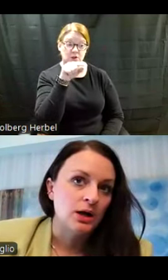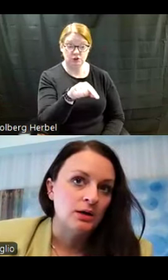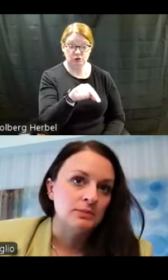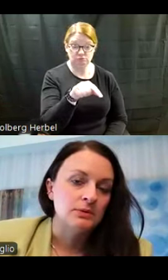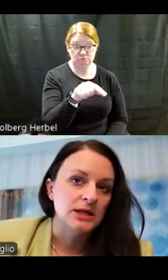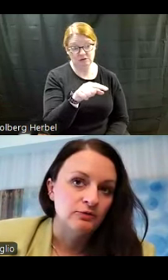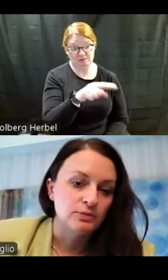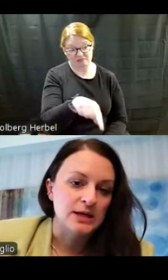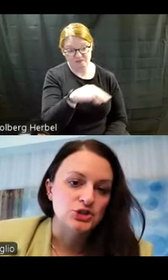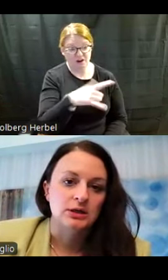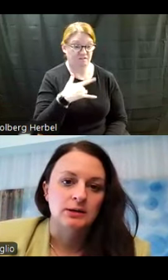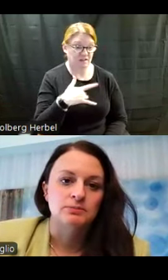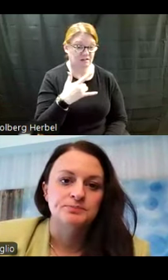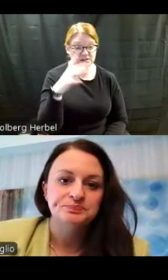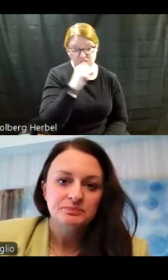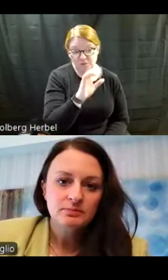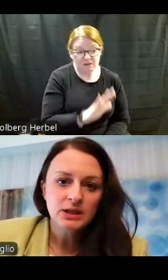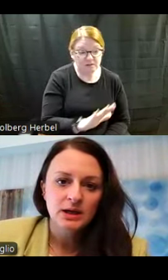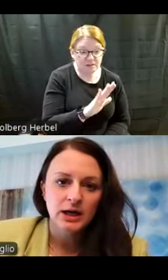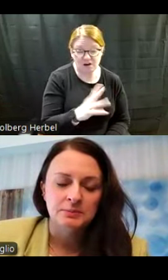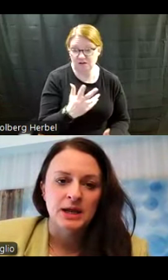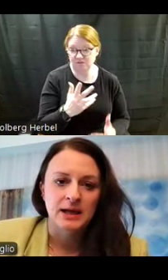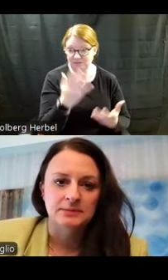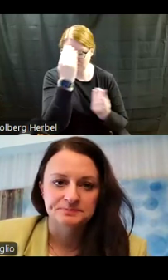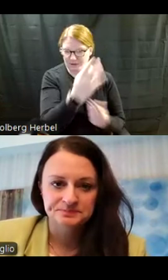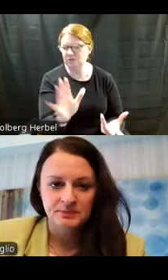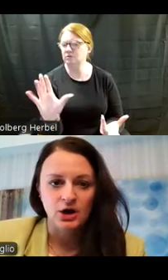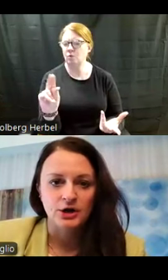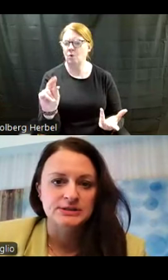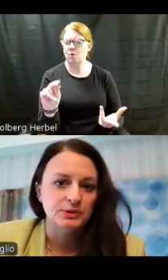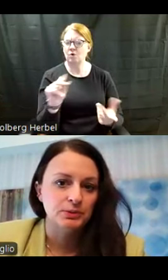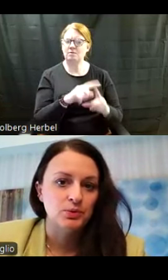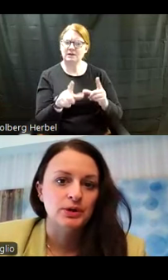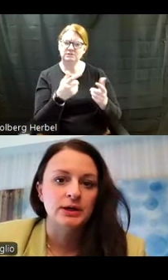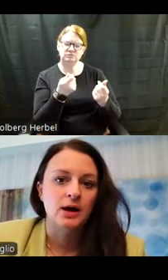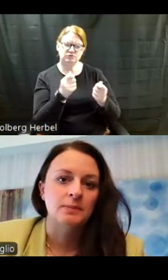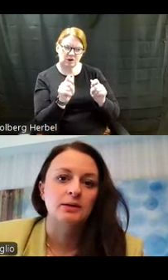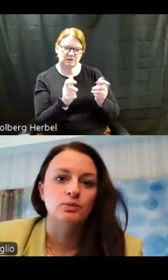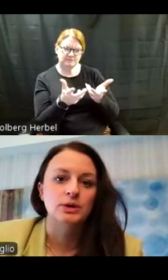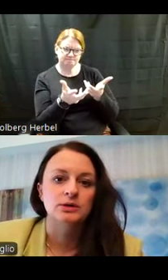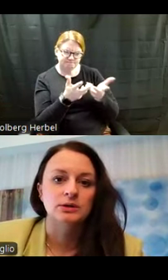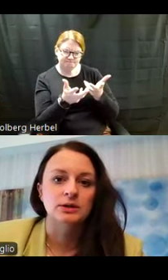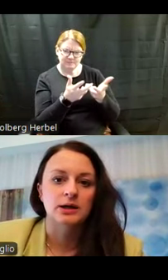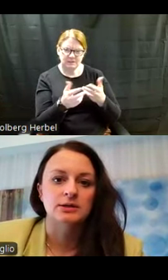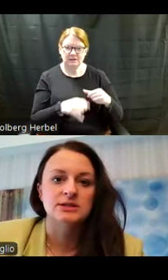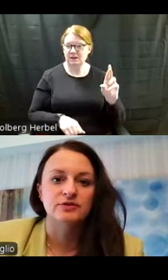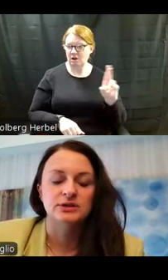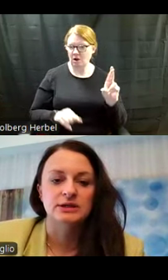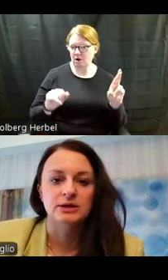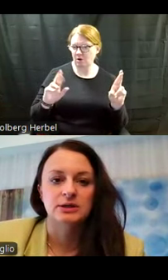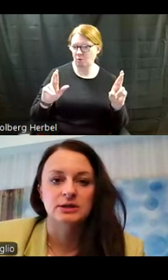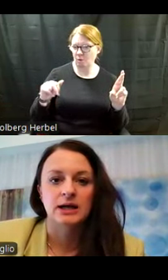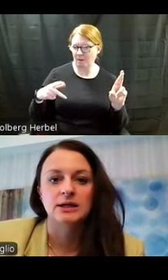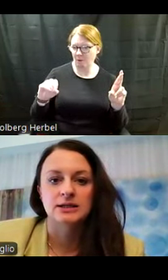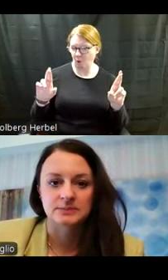about the information. And then the R is the rapport. I will